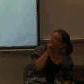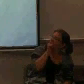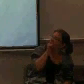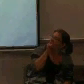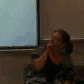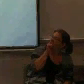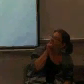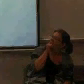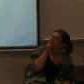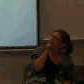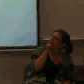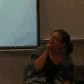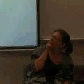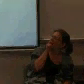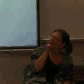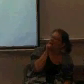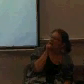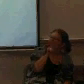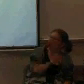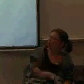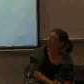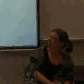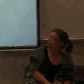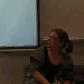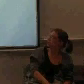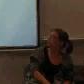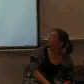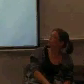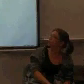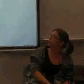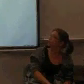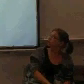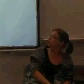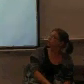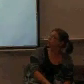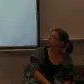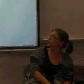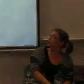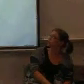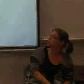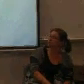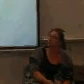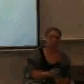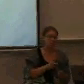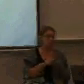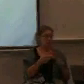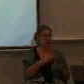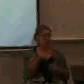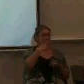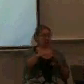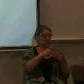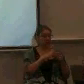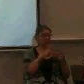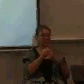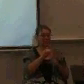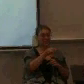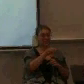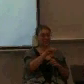were originally described, they were described from hyperthermic environment, high temperature, very saline